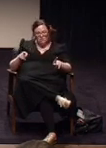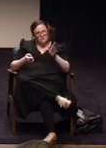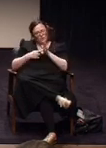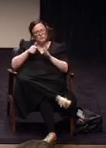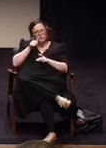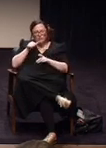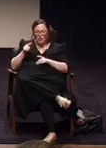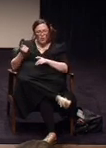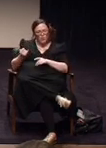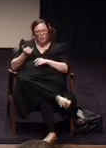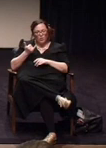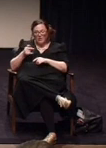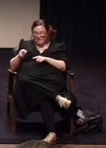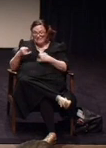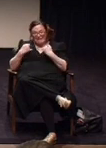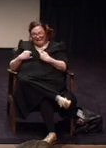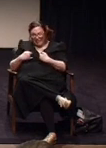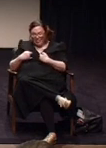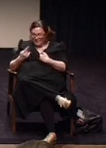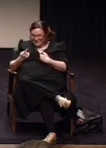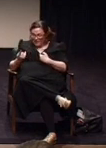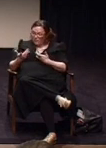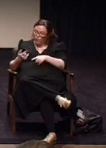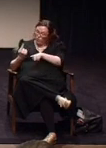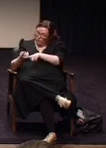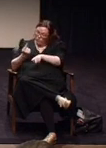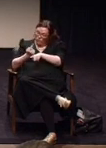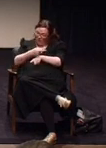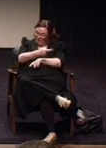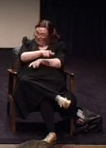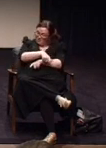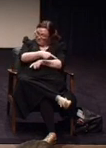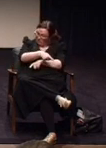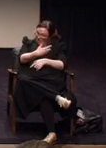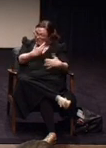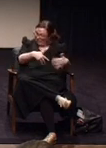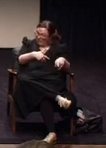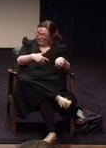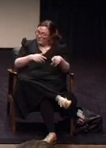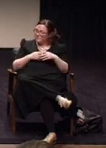ill, or is he or she referring to an ill person.